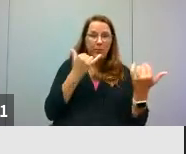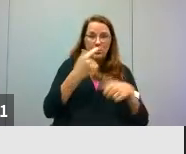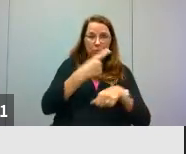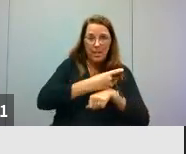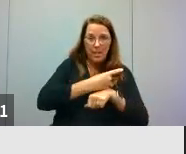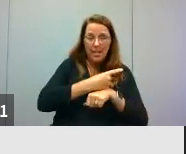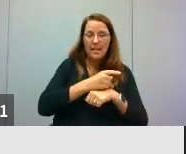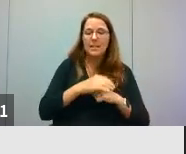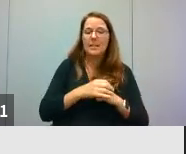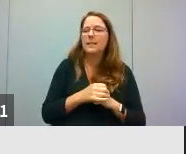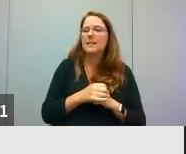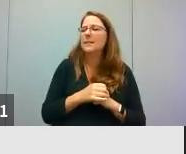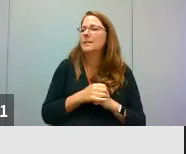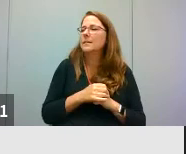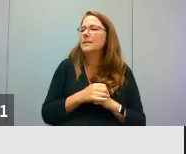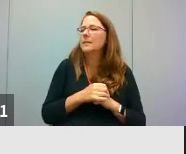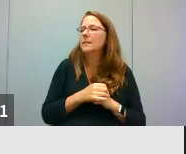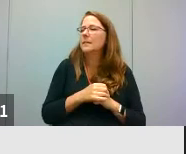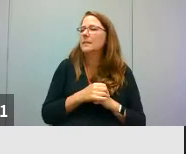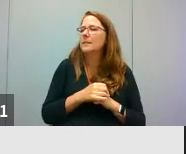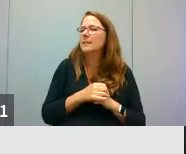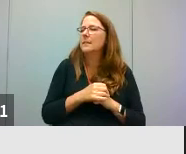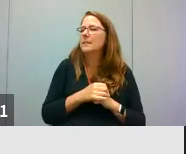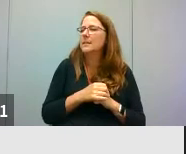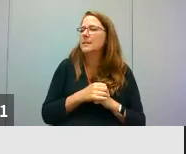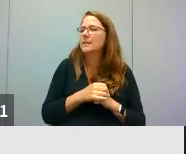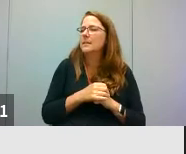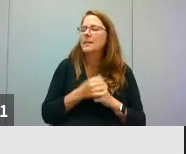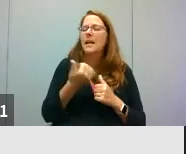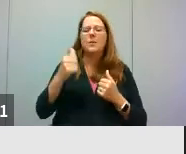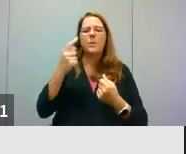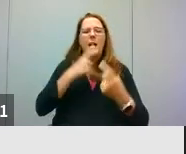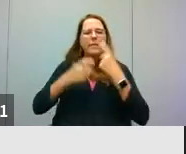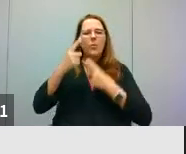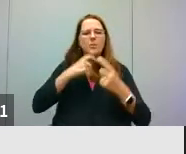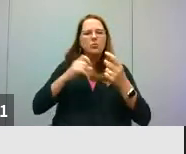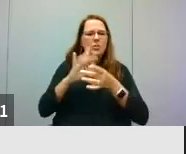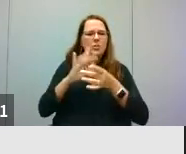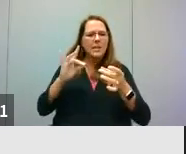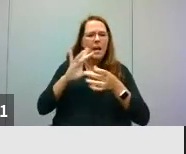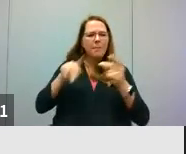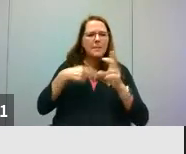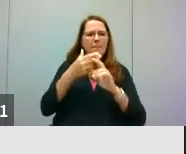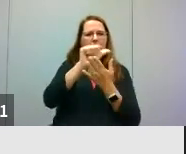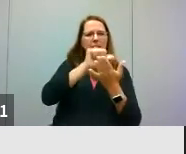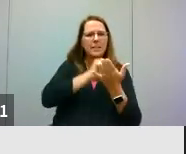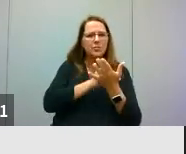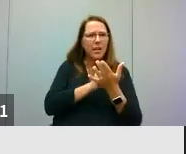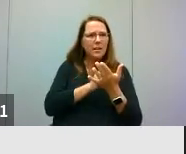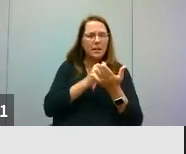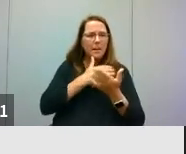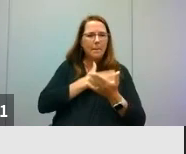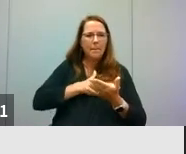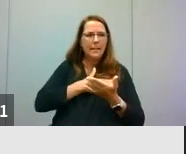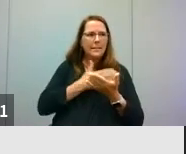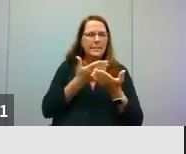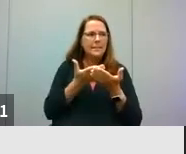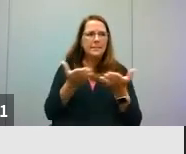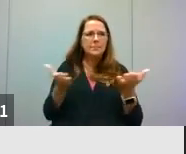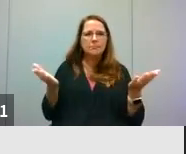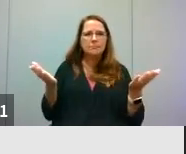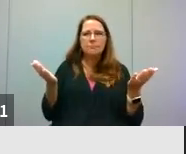Anyone has any questions or comments about today's agenda, please need to